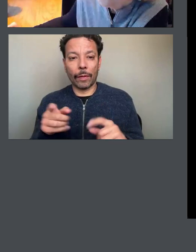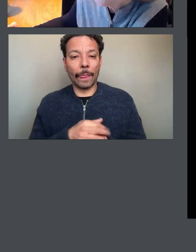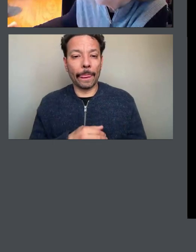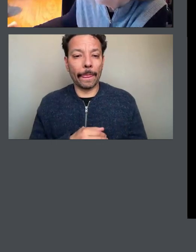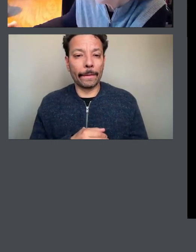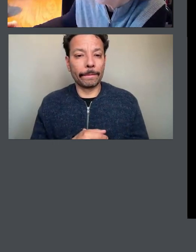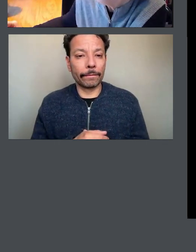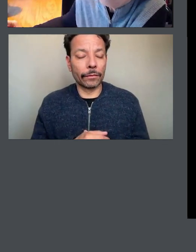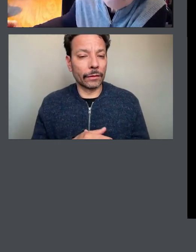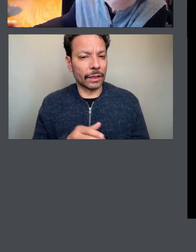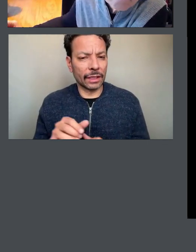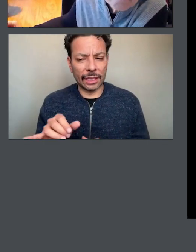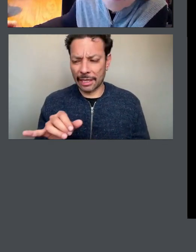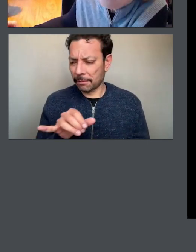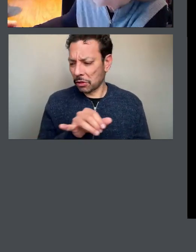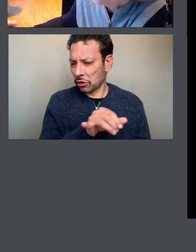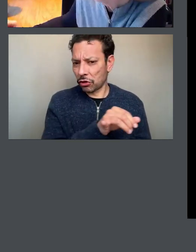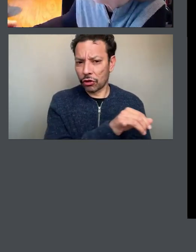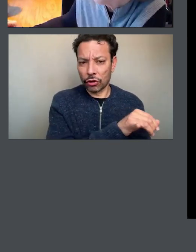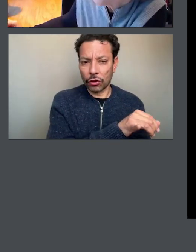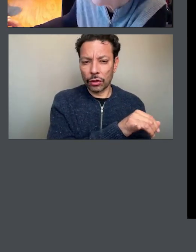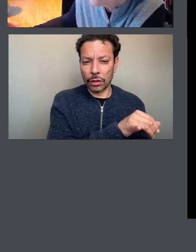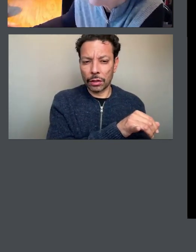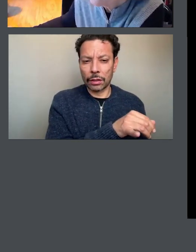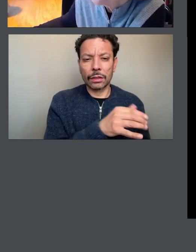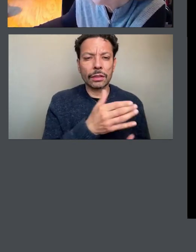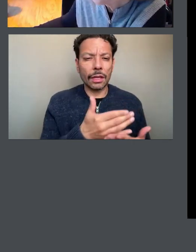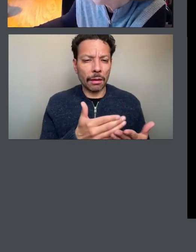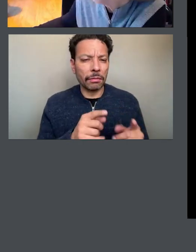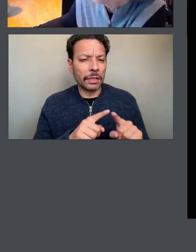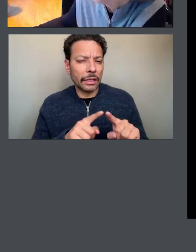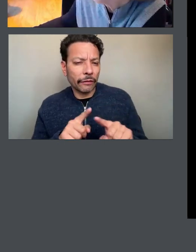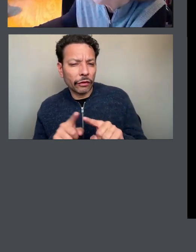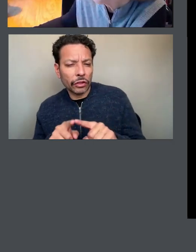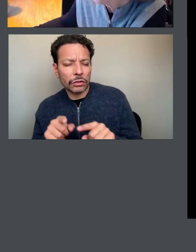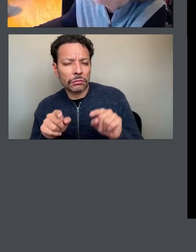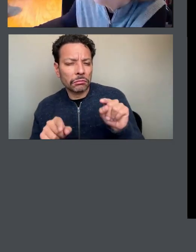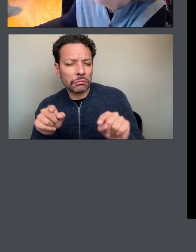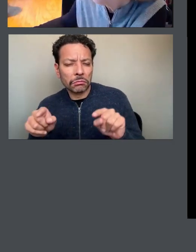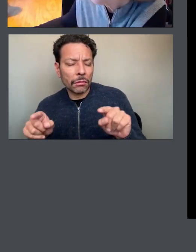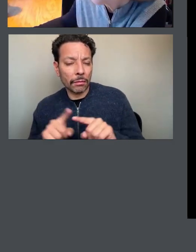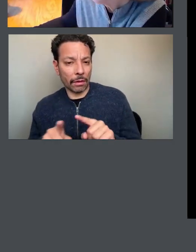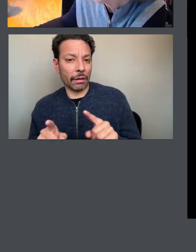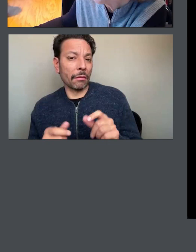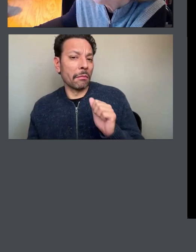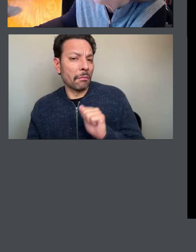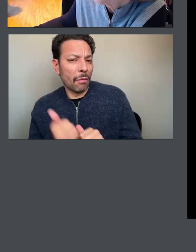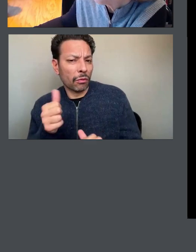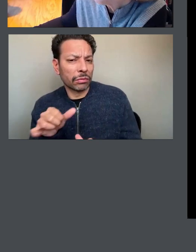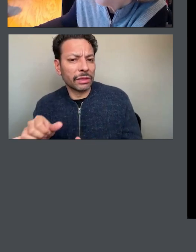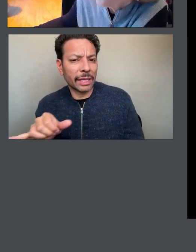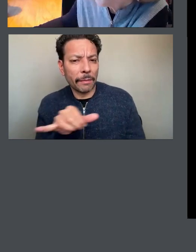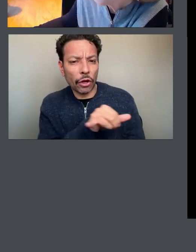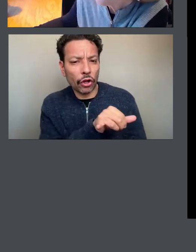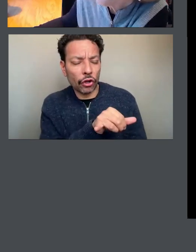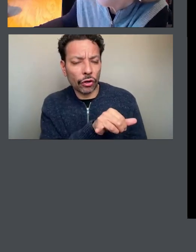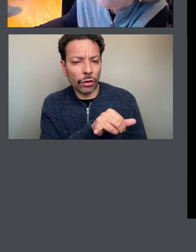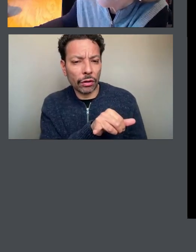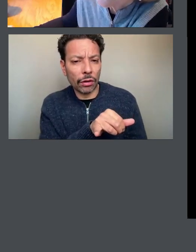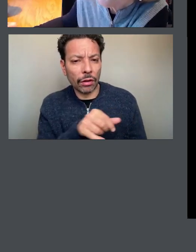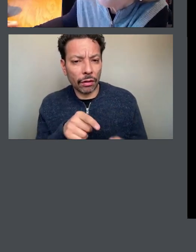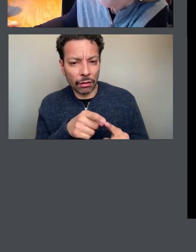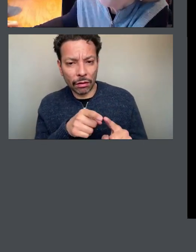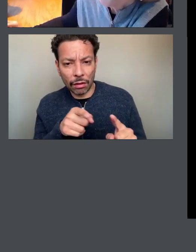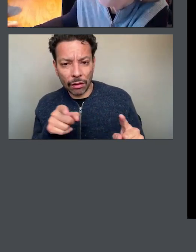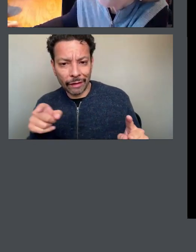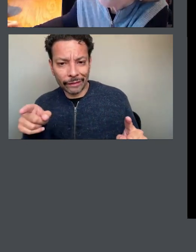were fairly similar. There's some differences here or there, but they're fairly similar across the